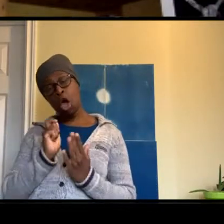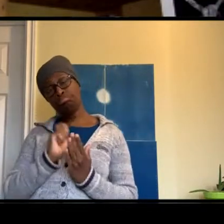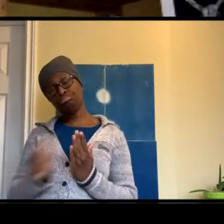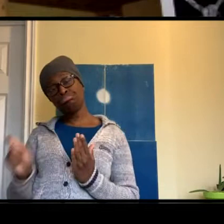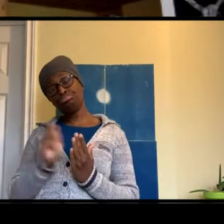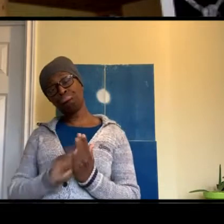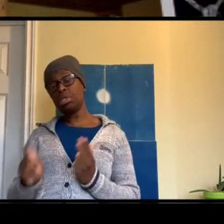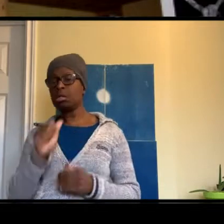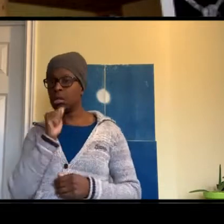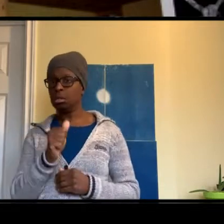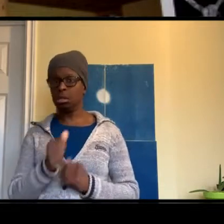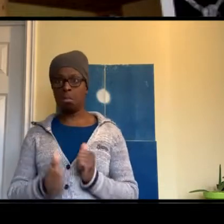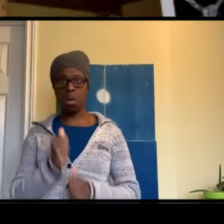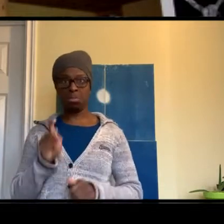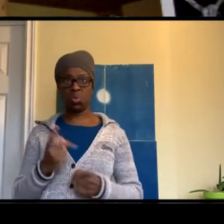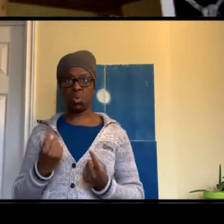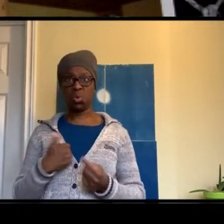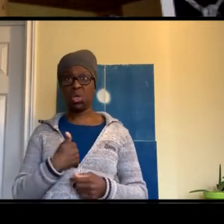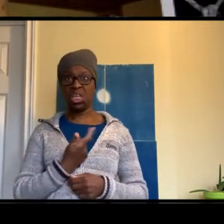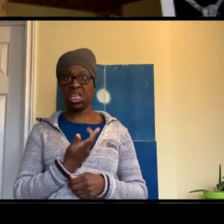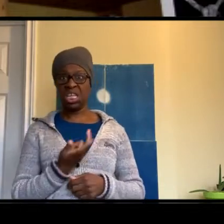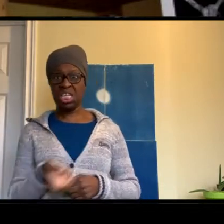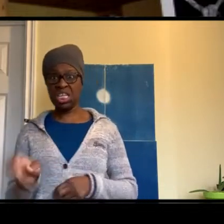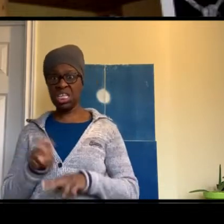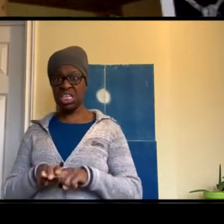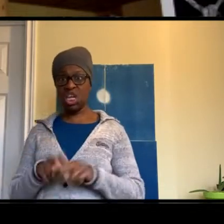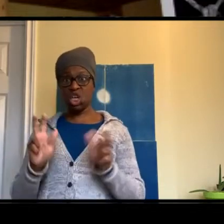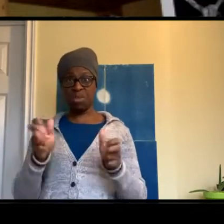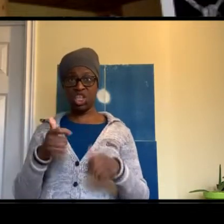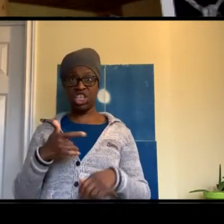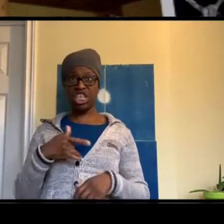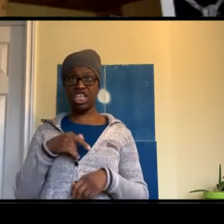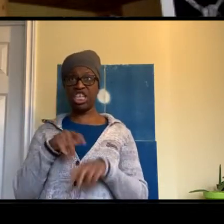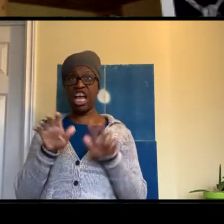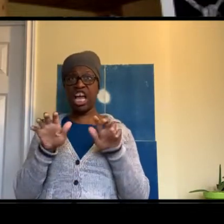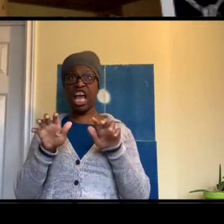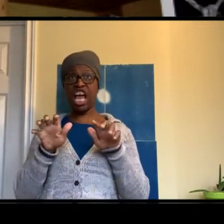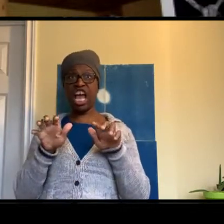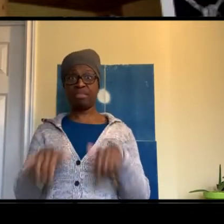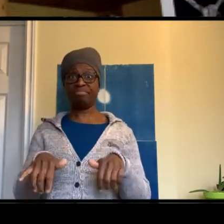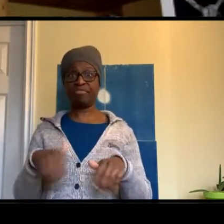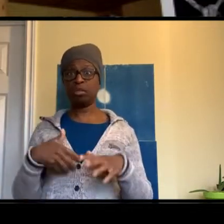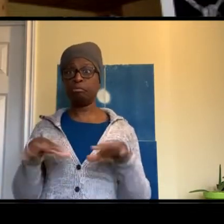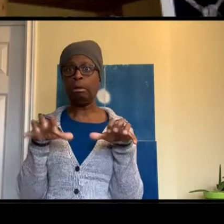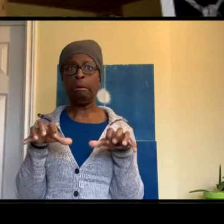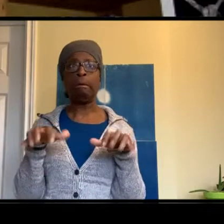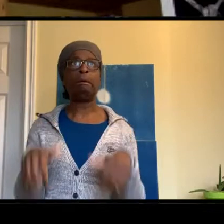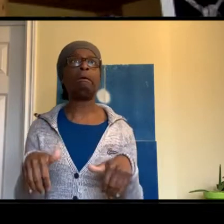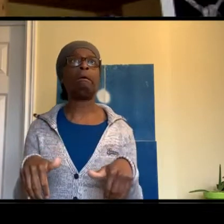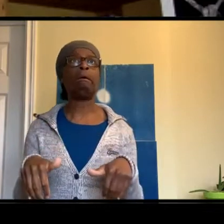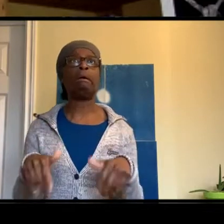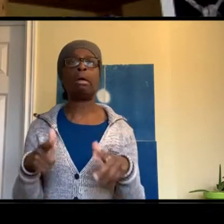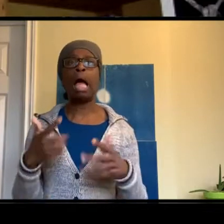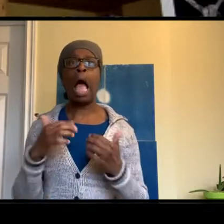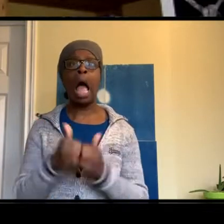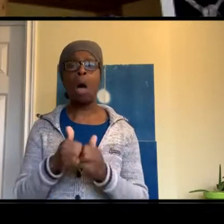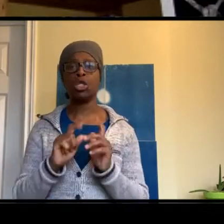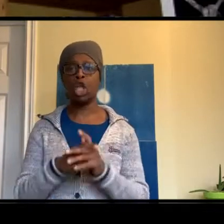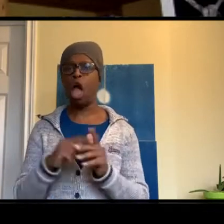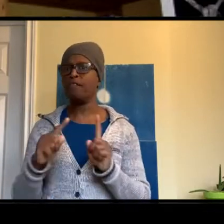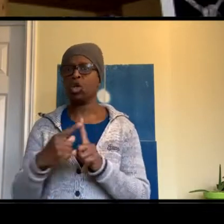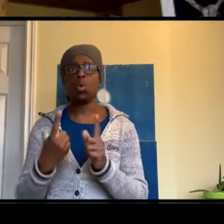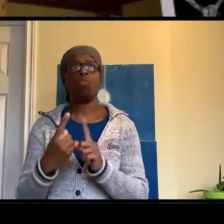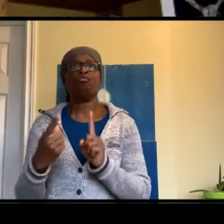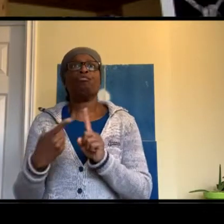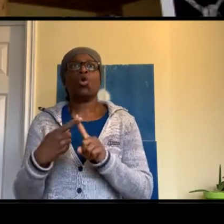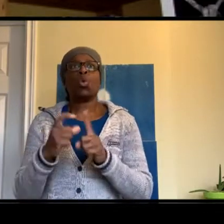page syndrome. It can be even worse than imposter syndrome when you're just sitting there looking at the blank page and you're trying to figure out how to get your ideas out. So